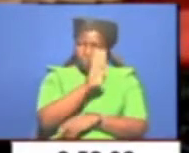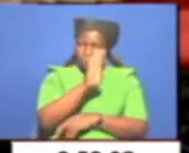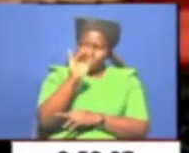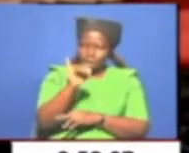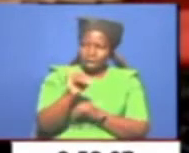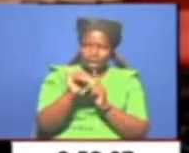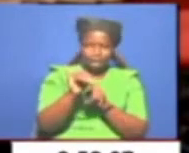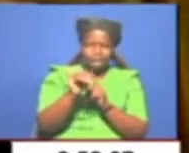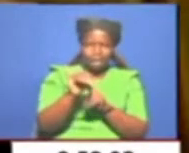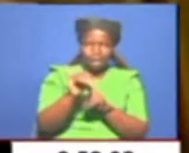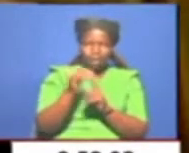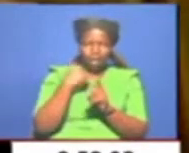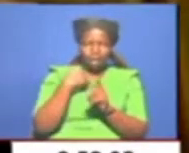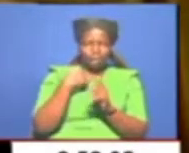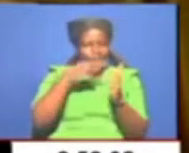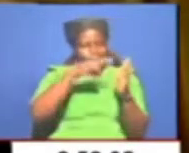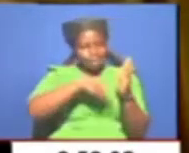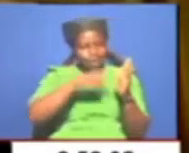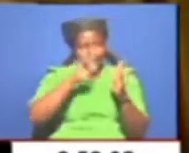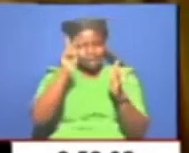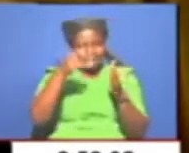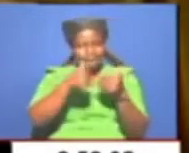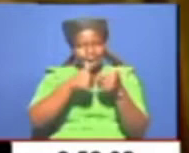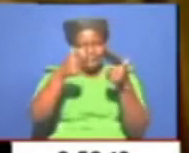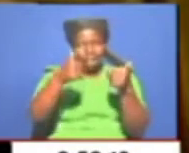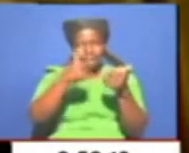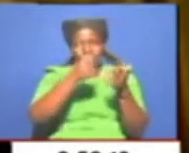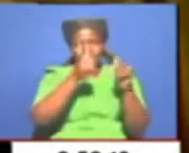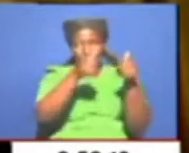to Kenya Gazette notices signed by the President of the Republic of